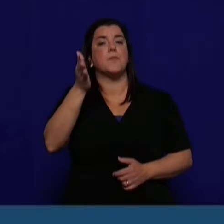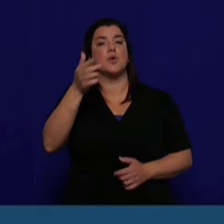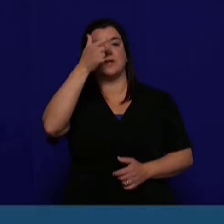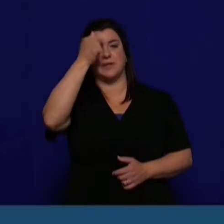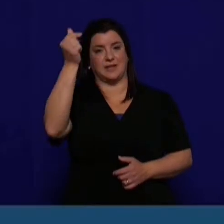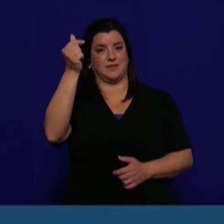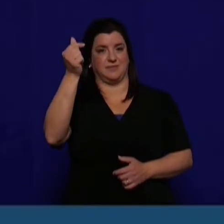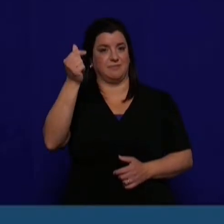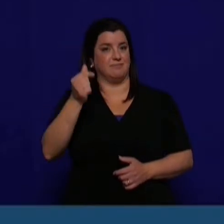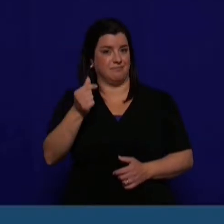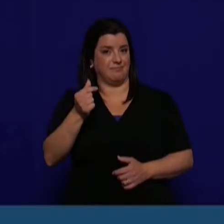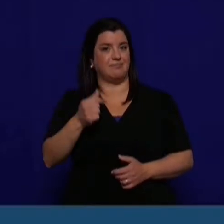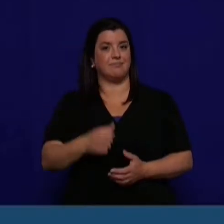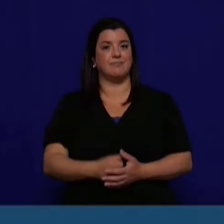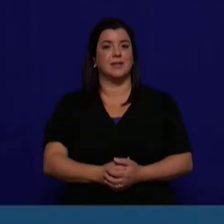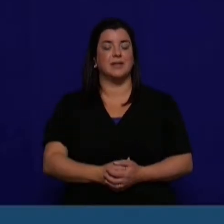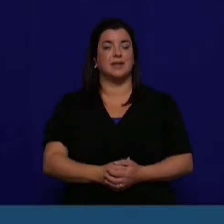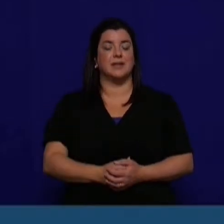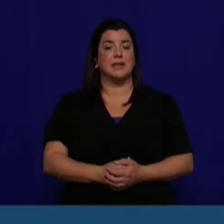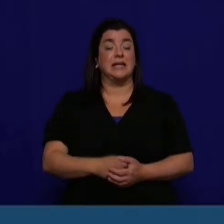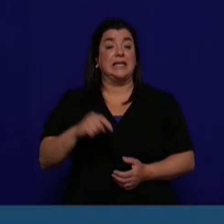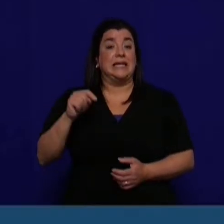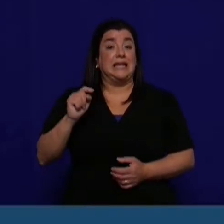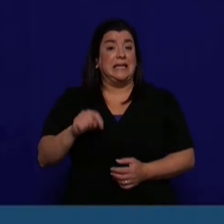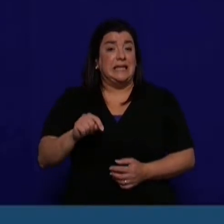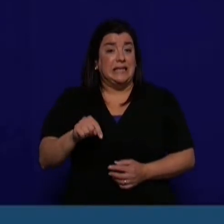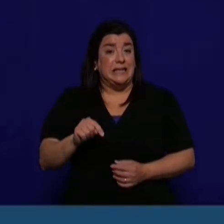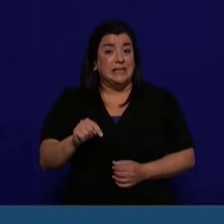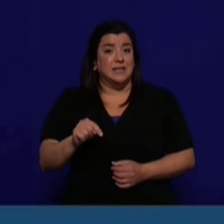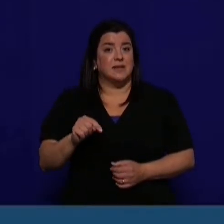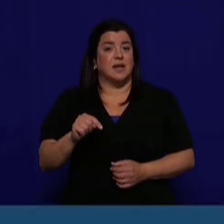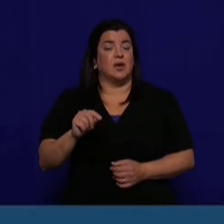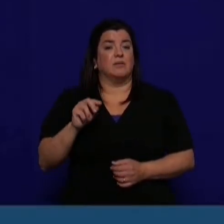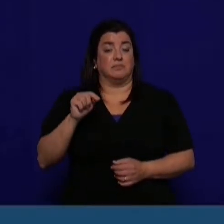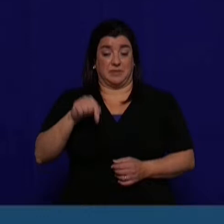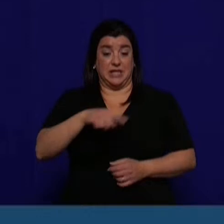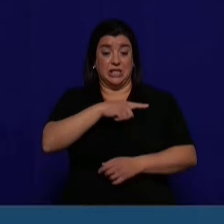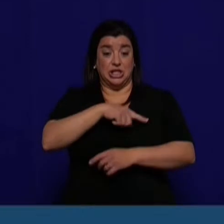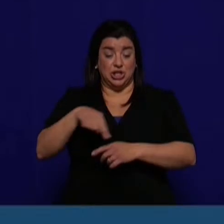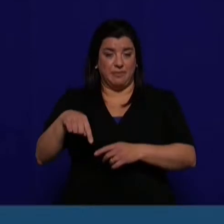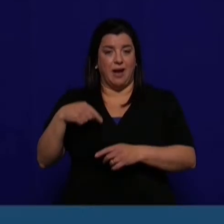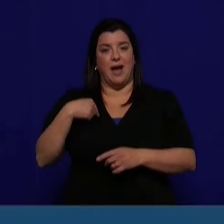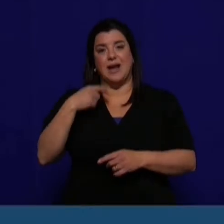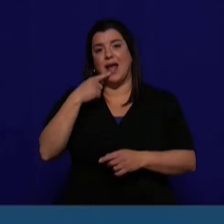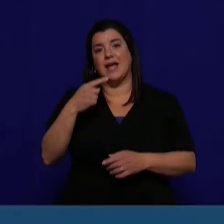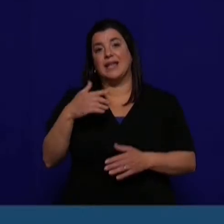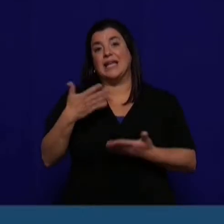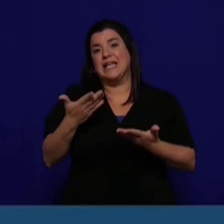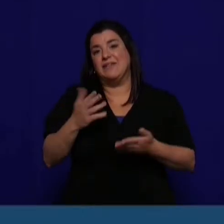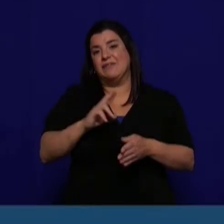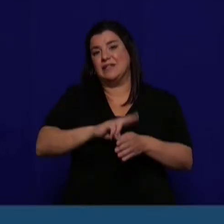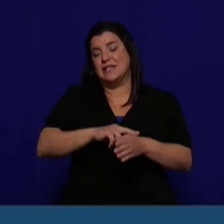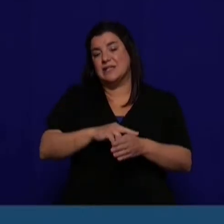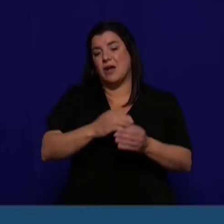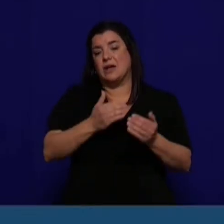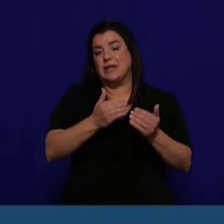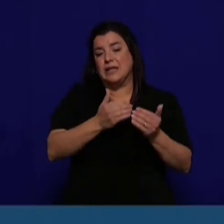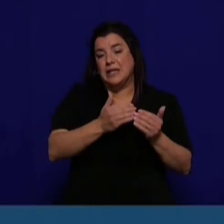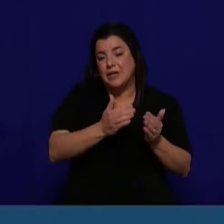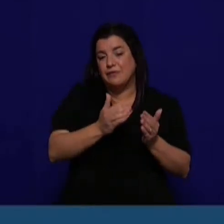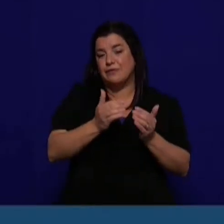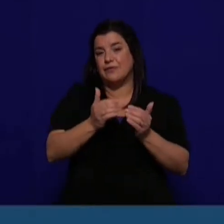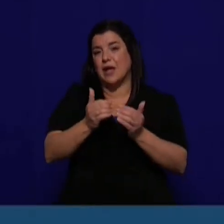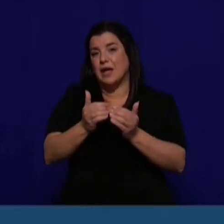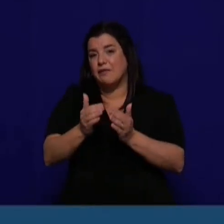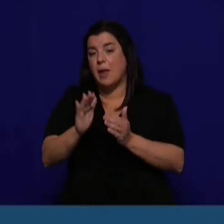Issa li wasanna fi żmien fejn dil-ġimgħa ħabbarna wkoll bil-mod il-mod kif nistgħu nibdew nirrelaxxaw bħalma